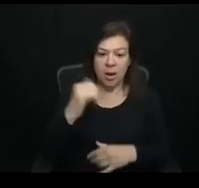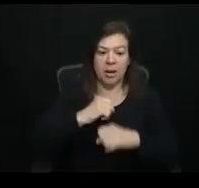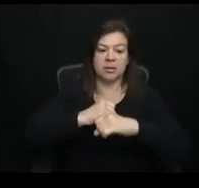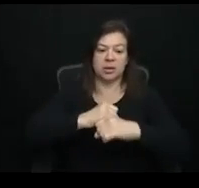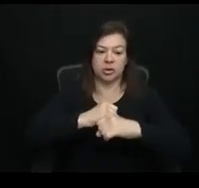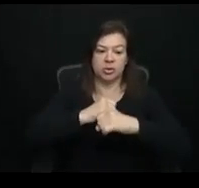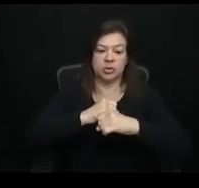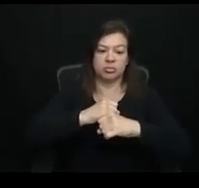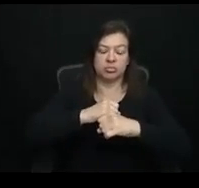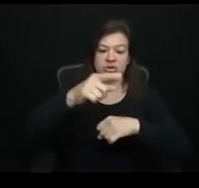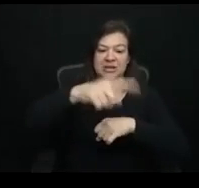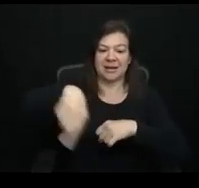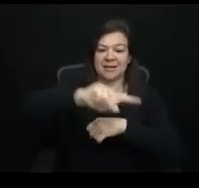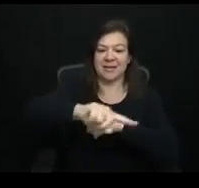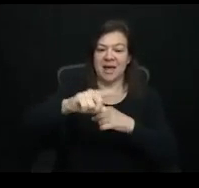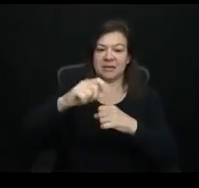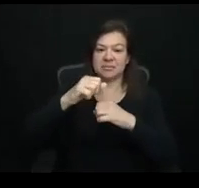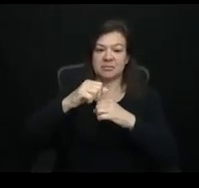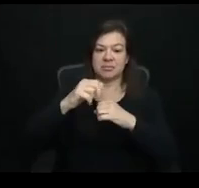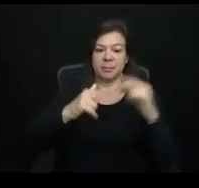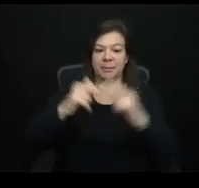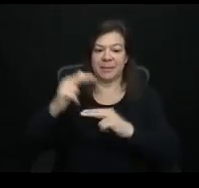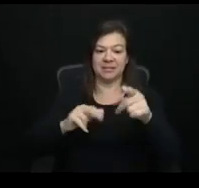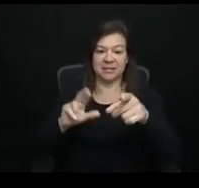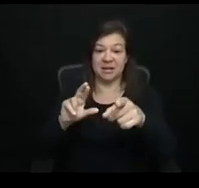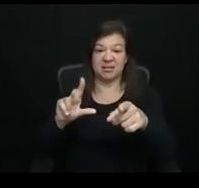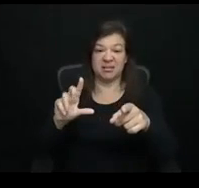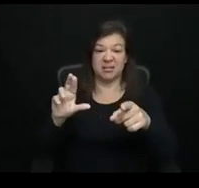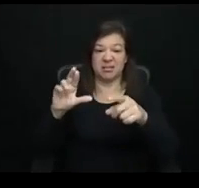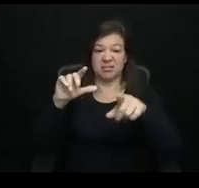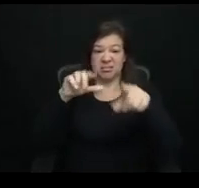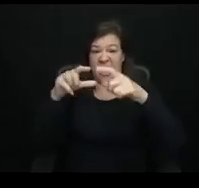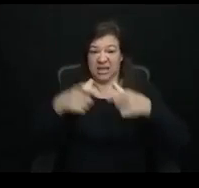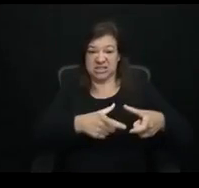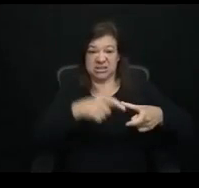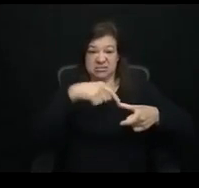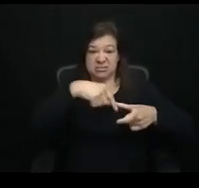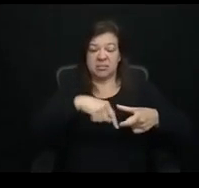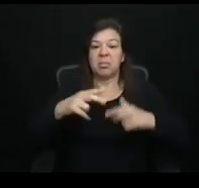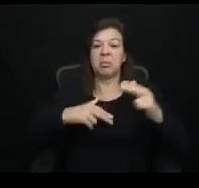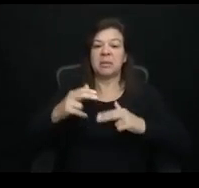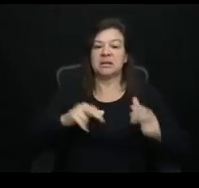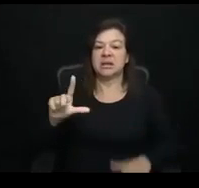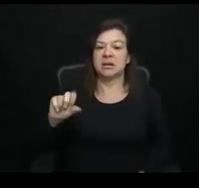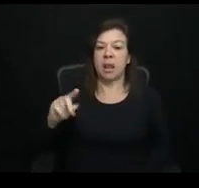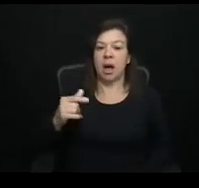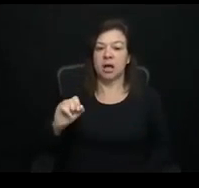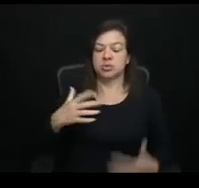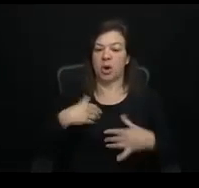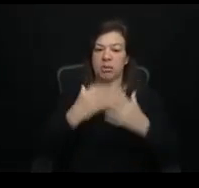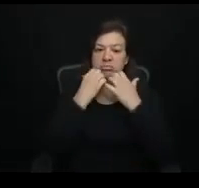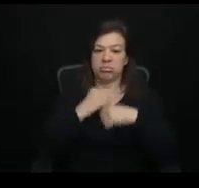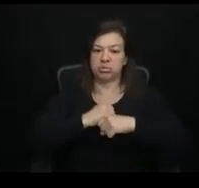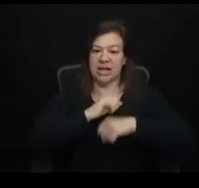this lodge structure right there. You can see the roof of it. So what we plan to do, what's that smoke that you saw today,